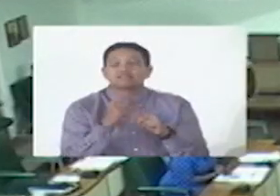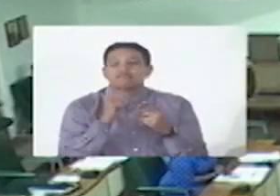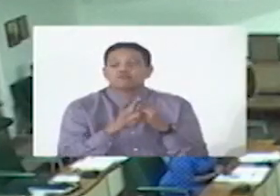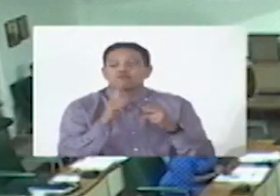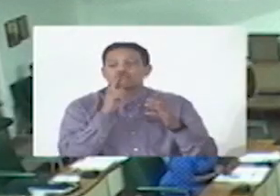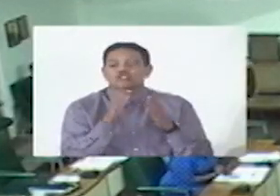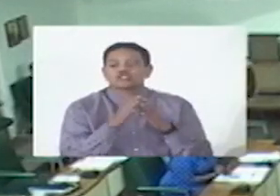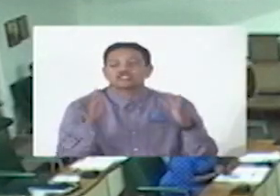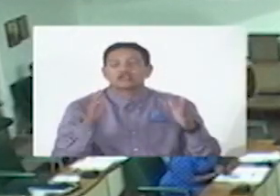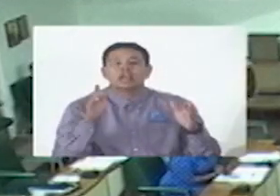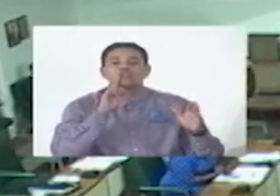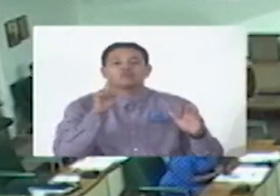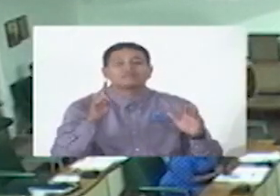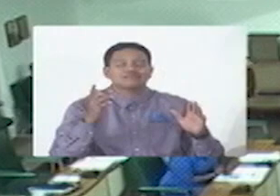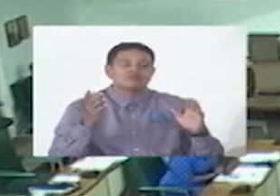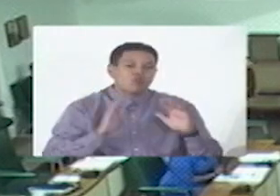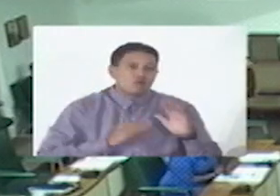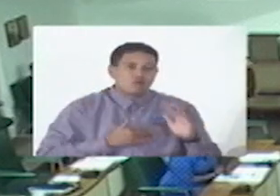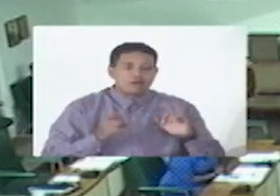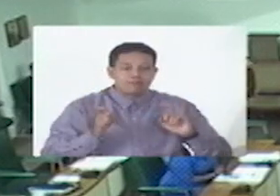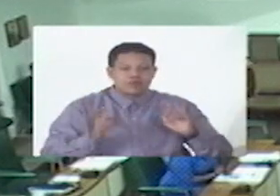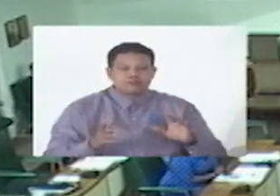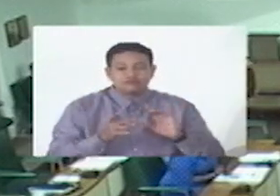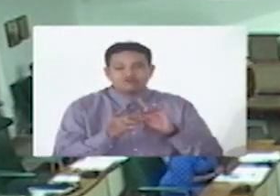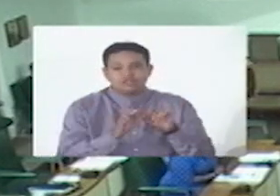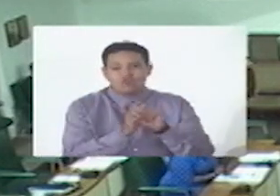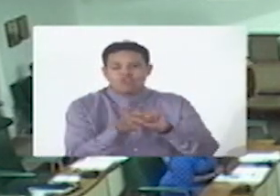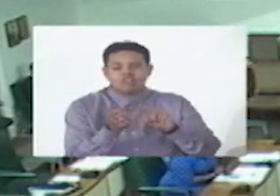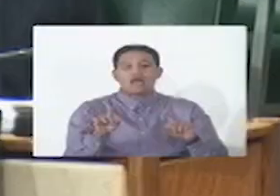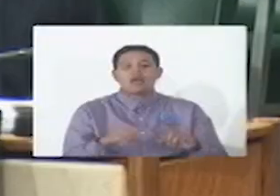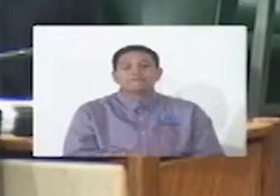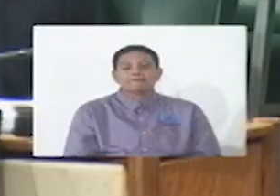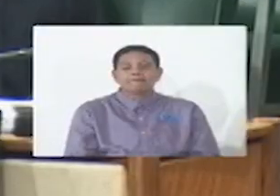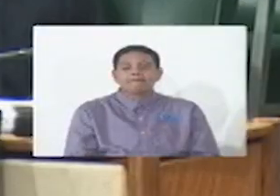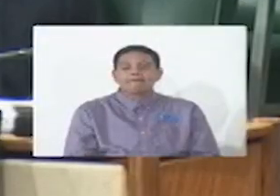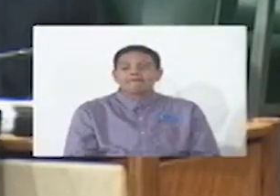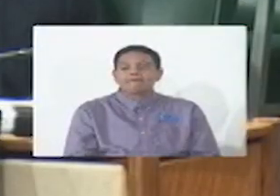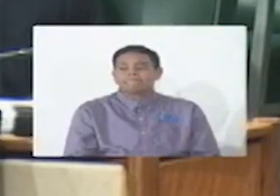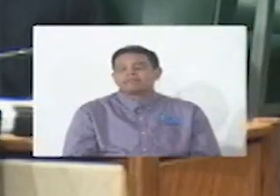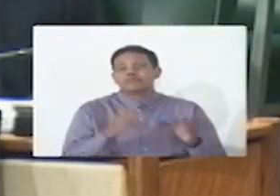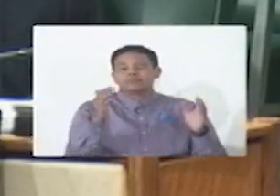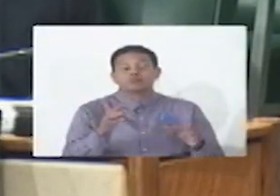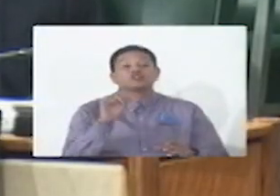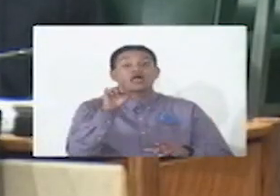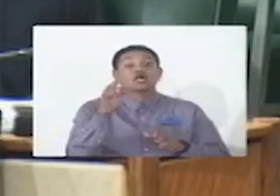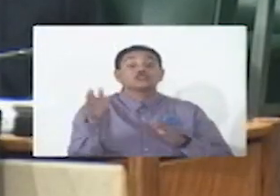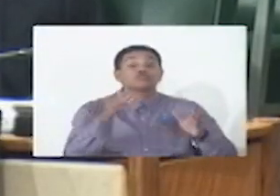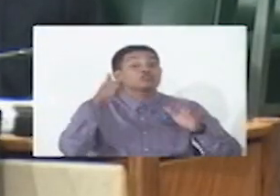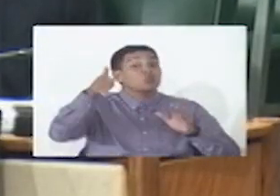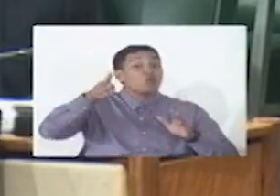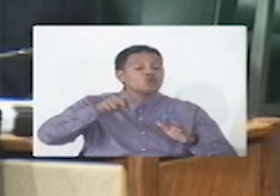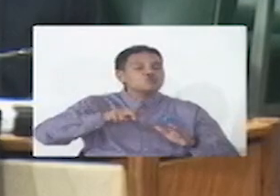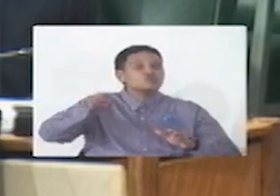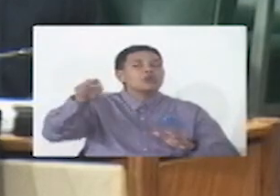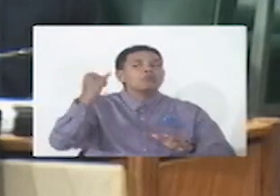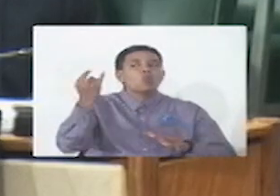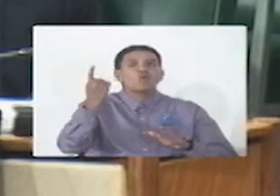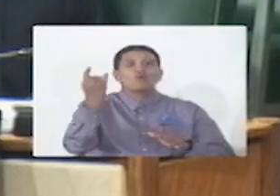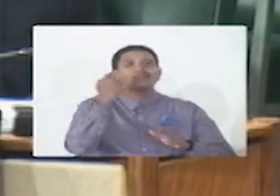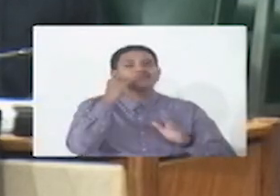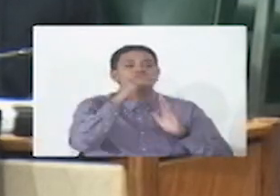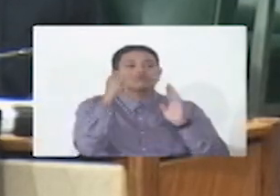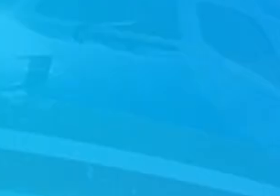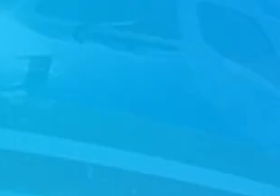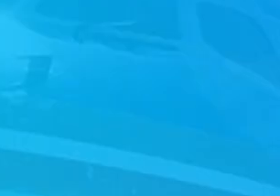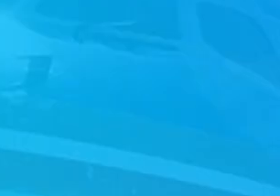opportunities and we must embrace them within the new normal. Persons are asked to arrange their own transportation unless they've been listed for